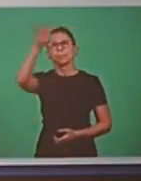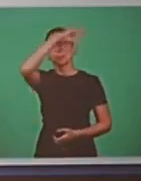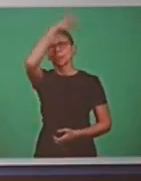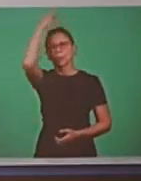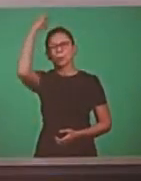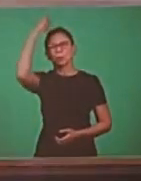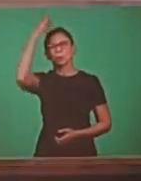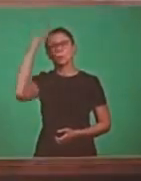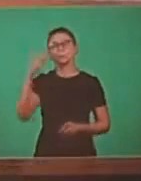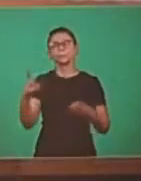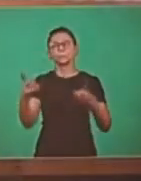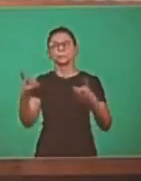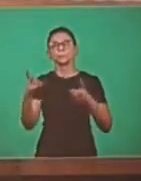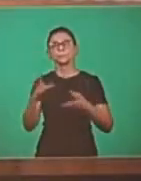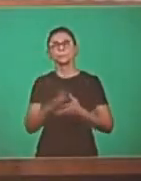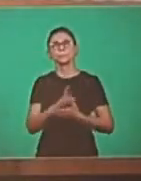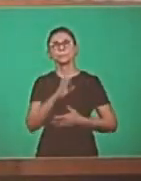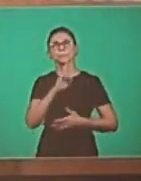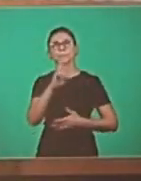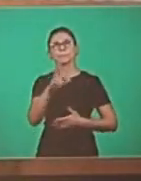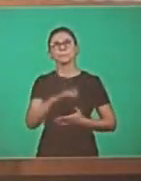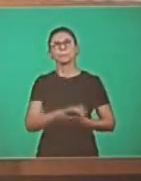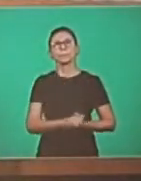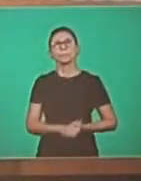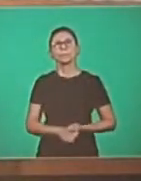And who is the steward?